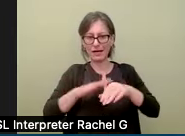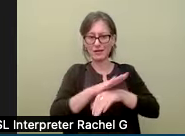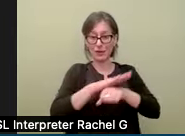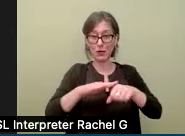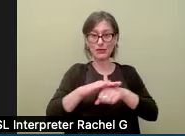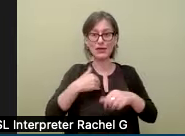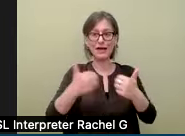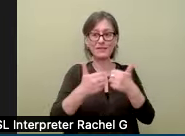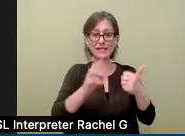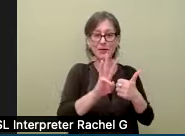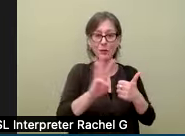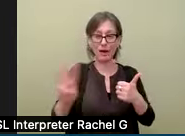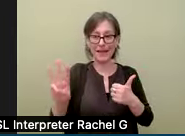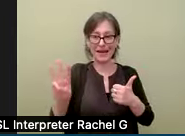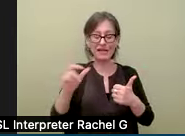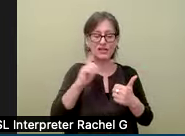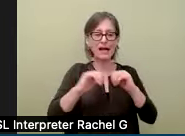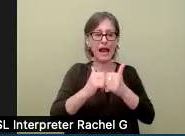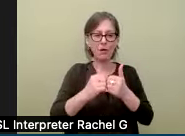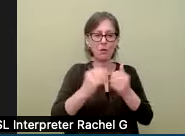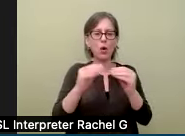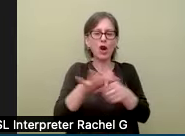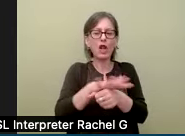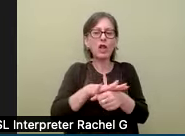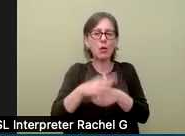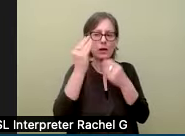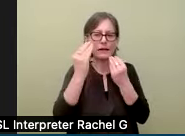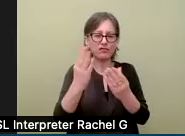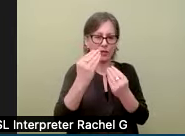additional resources, including how to get more local information.